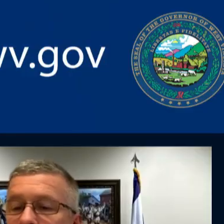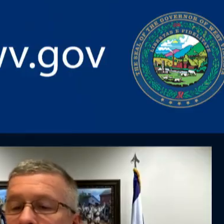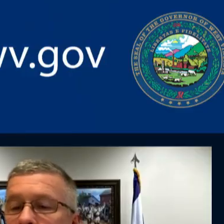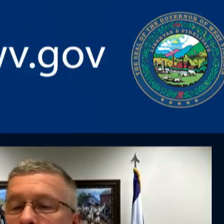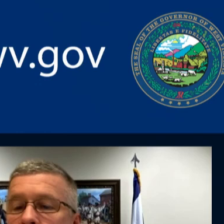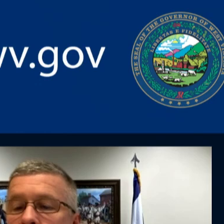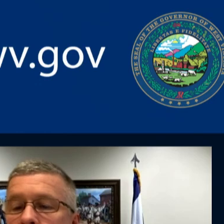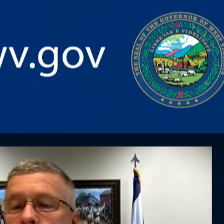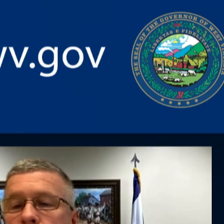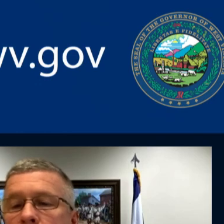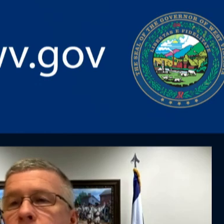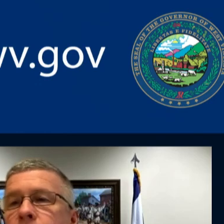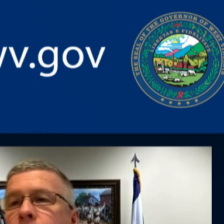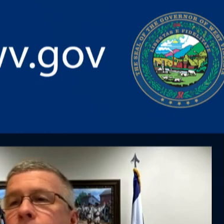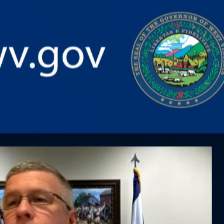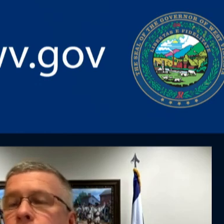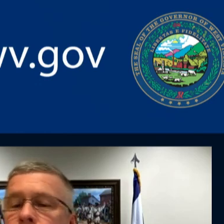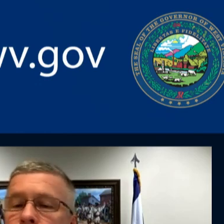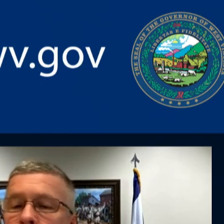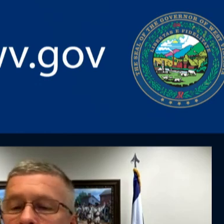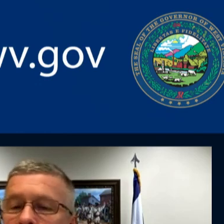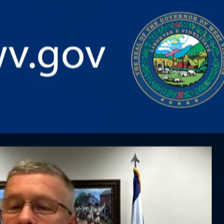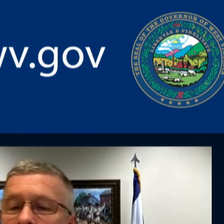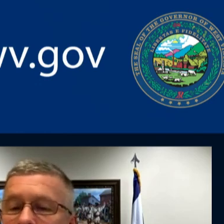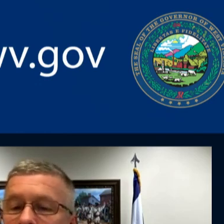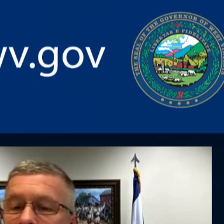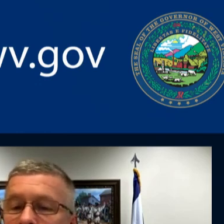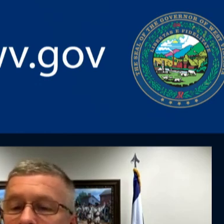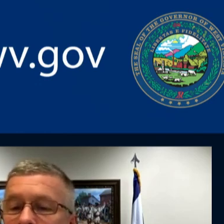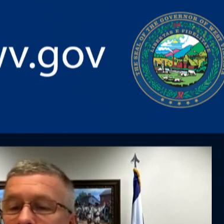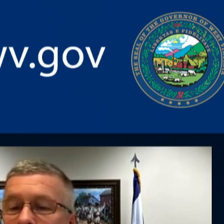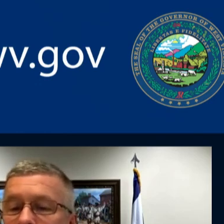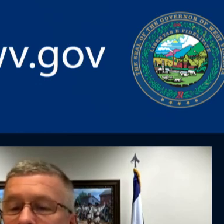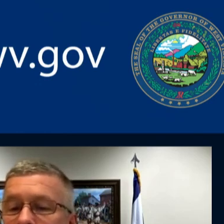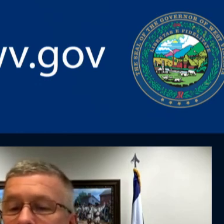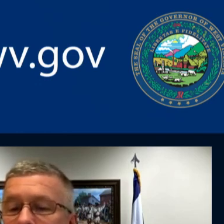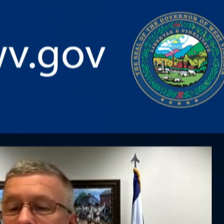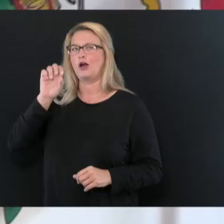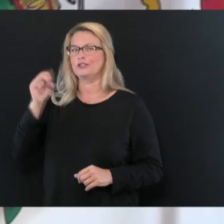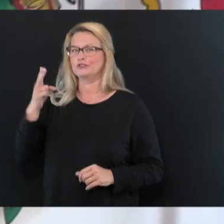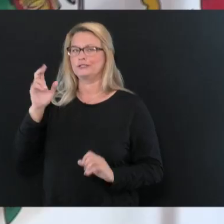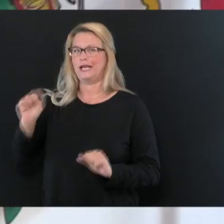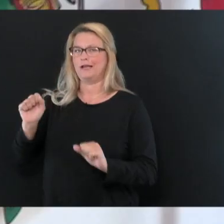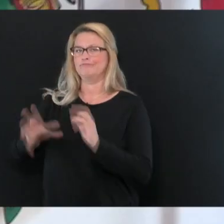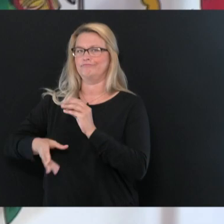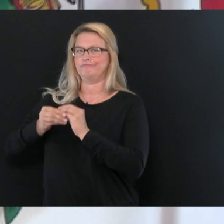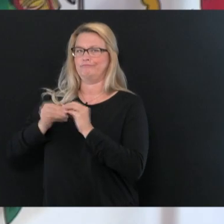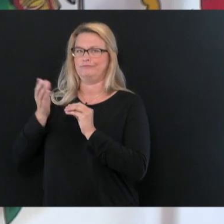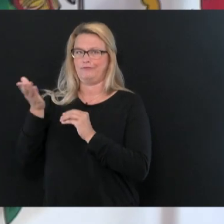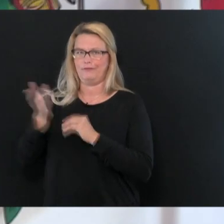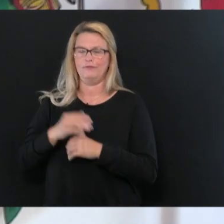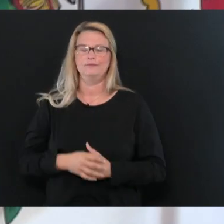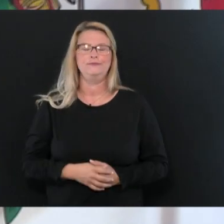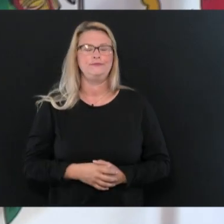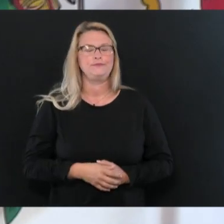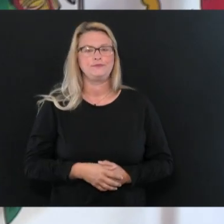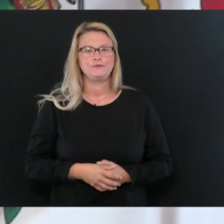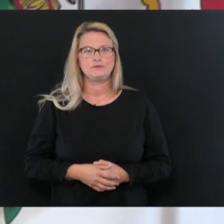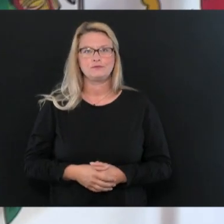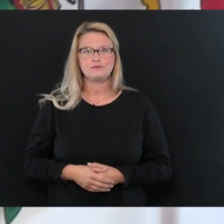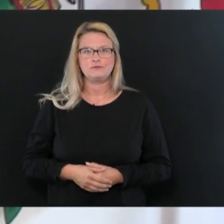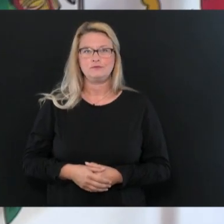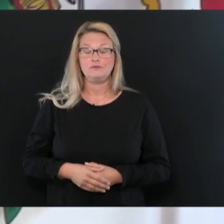Stephen, let me comment, and then I'm going to defer to Dr. Marsh and Dr. Amjad, but let me just say just this, that there's